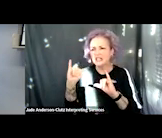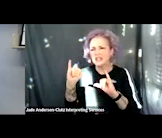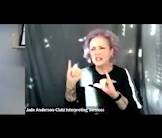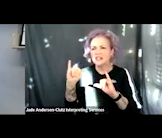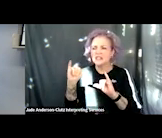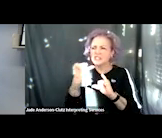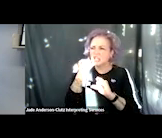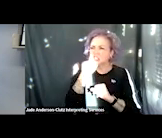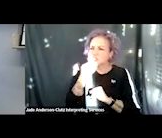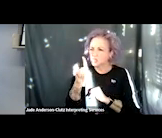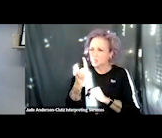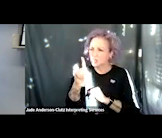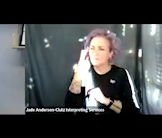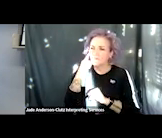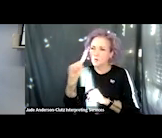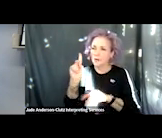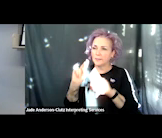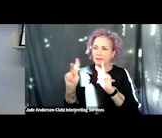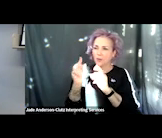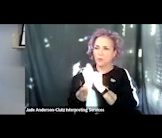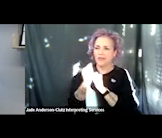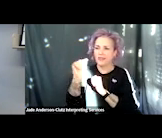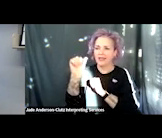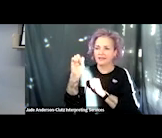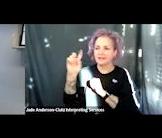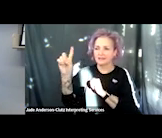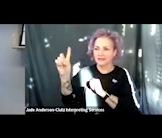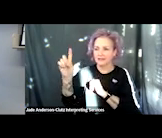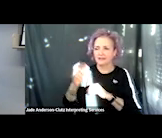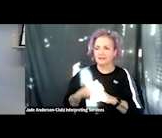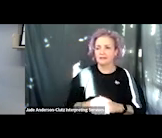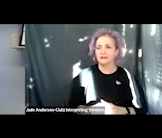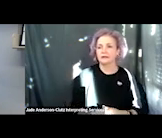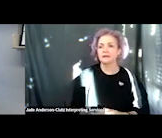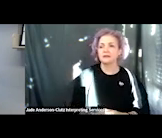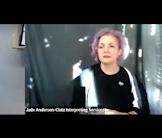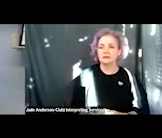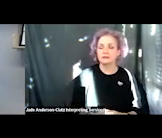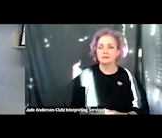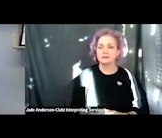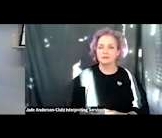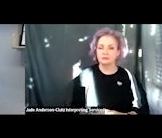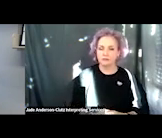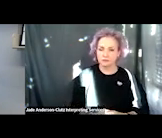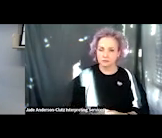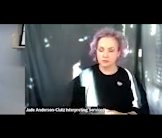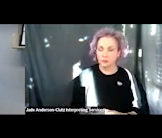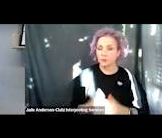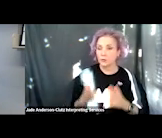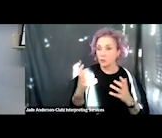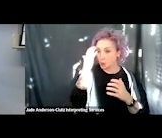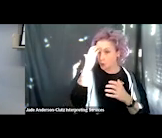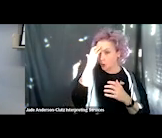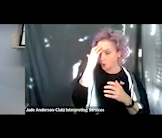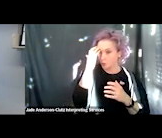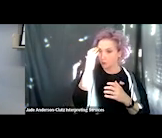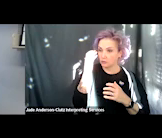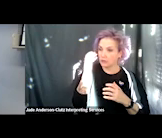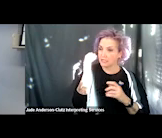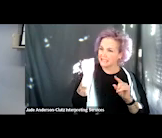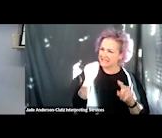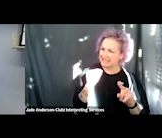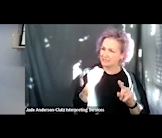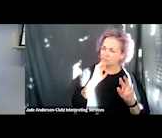the reactivity increase. So then the other question is this increase in reactivity due to sensitization? And that's kind of one of the